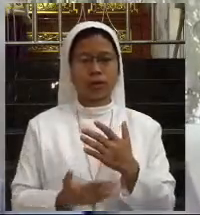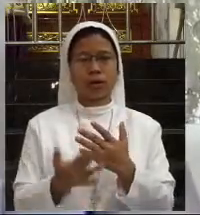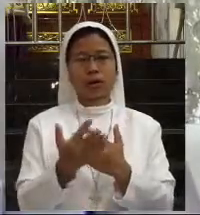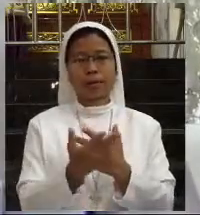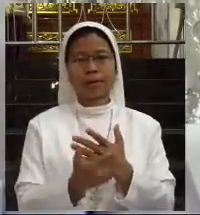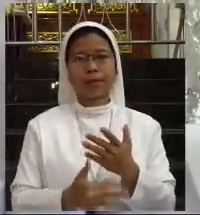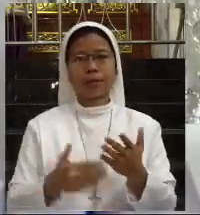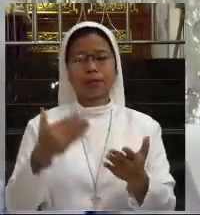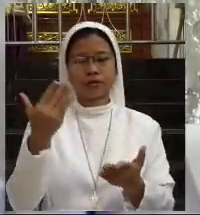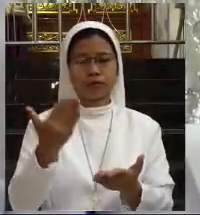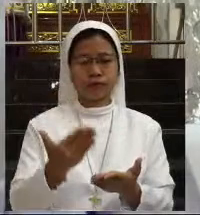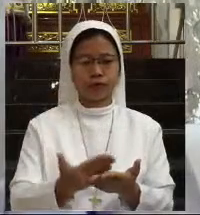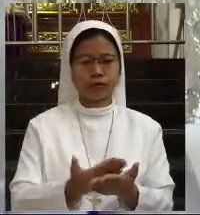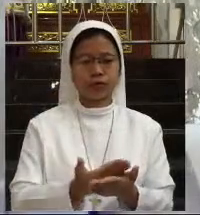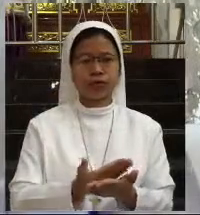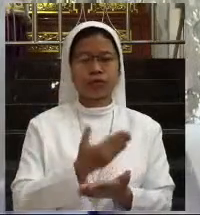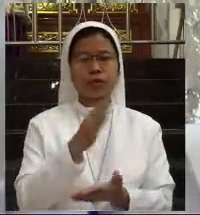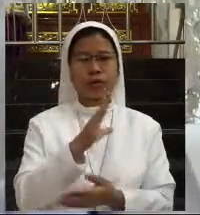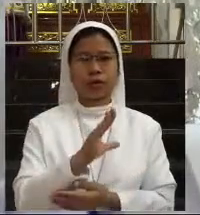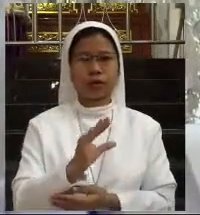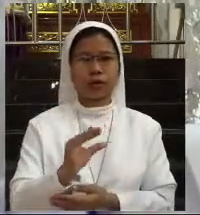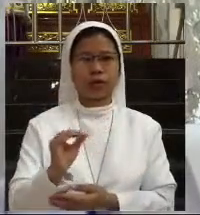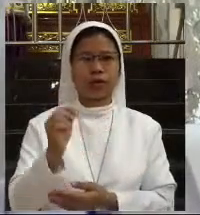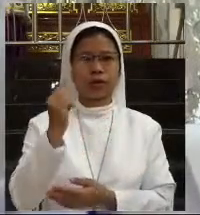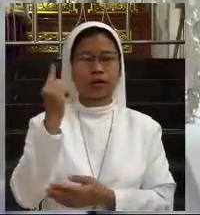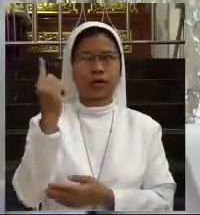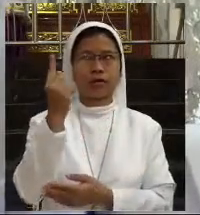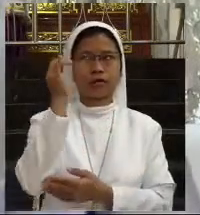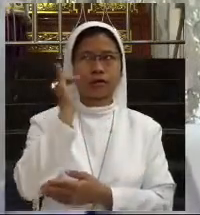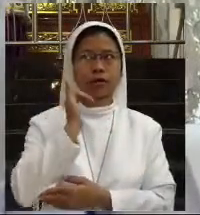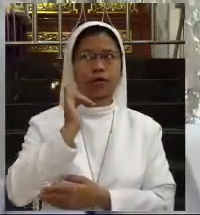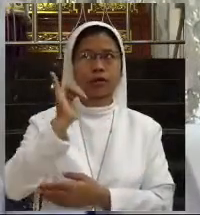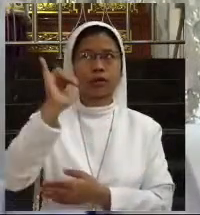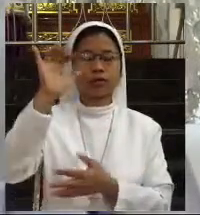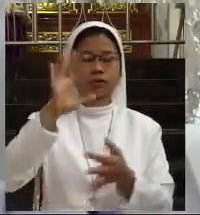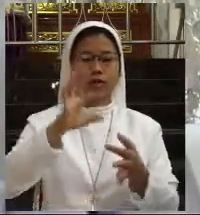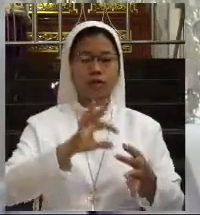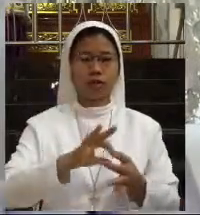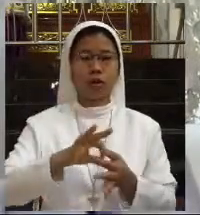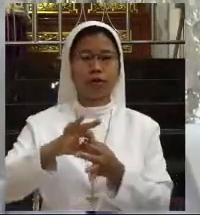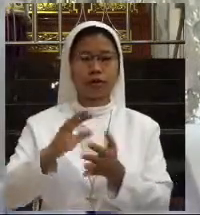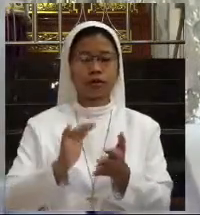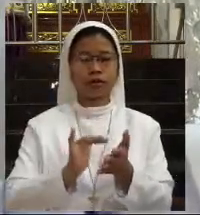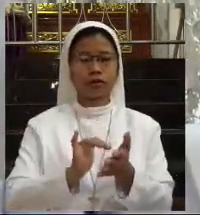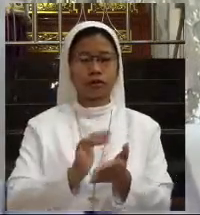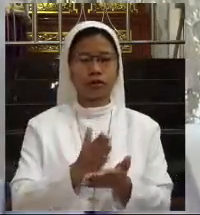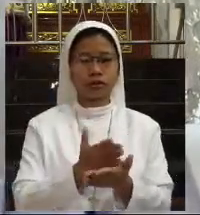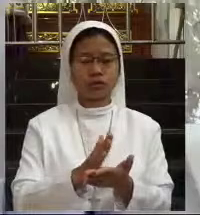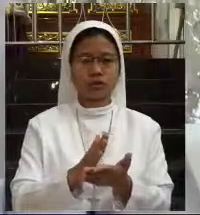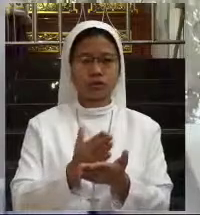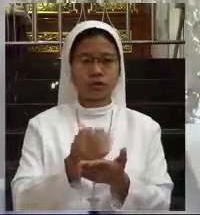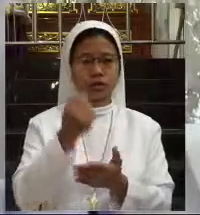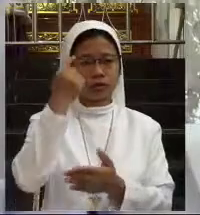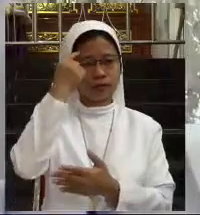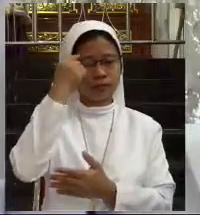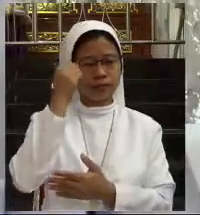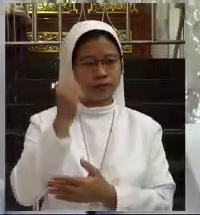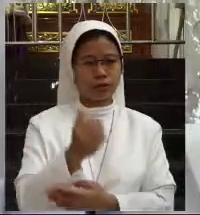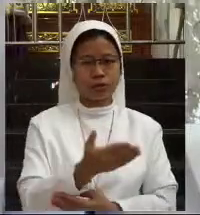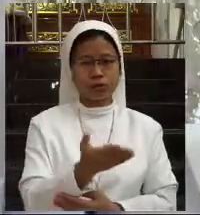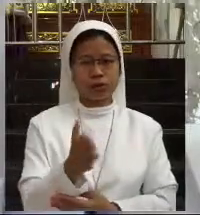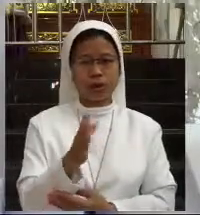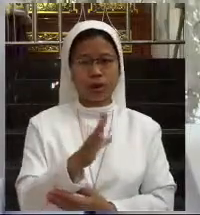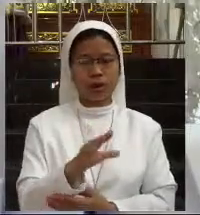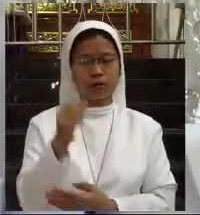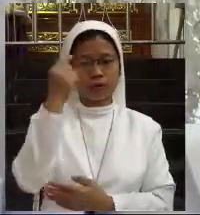the chalice of my blood, the blood of the new and eternal covenant, which will be poured out